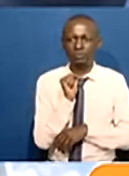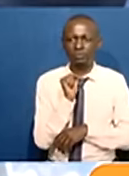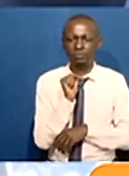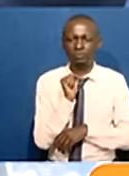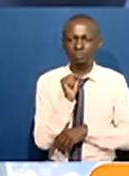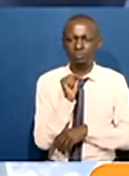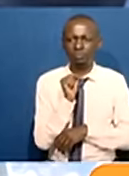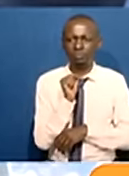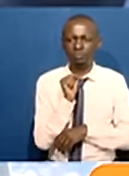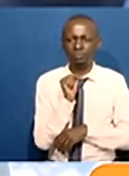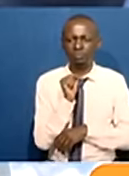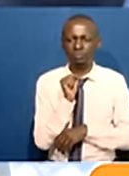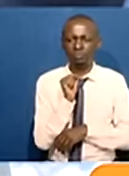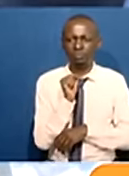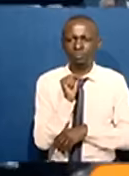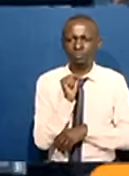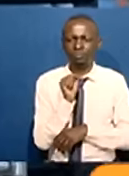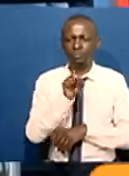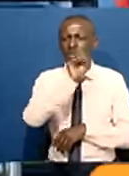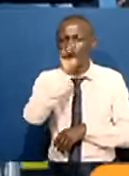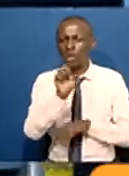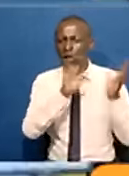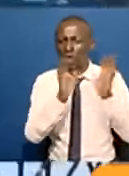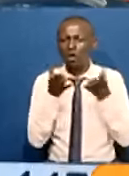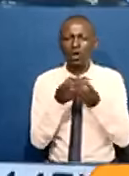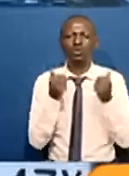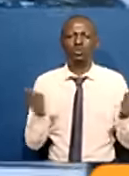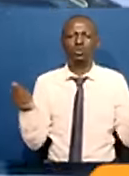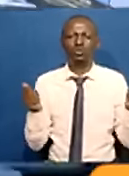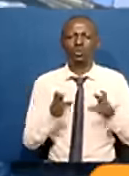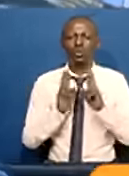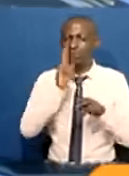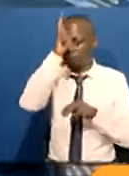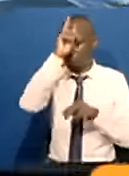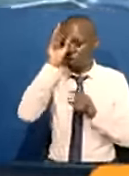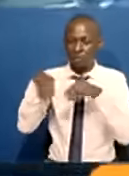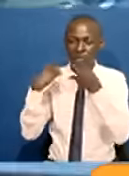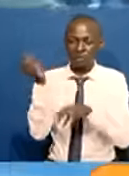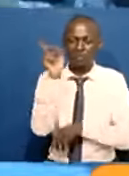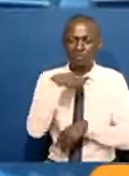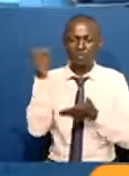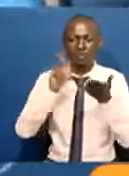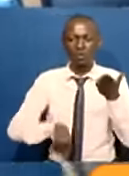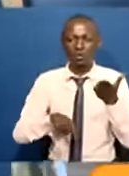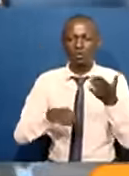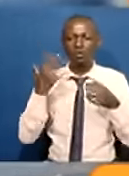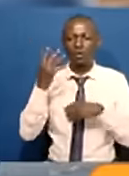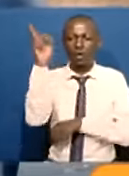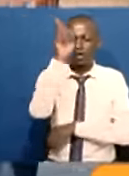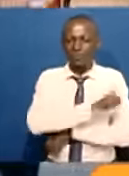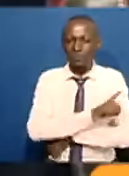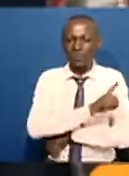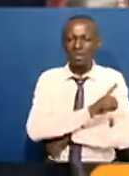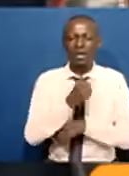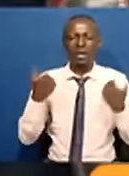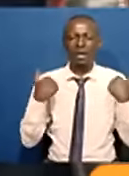closed that question. A report given to the police when she passed on stated that she had a 5-day-old severe